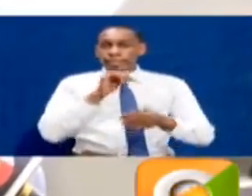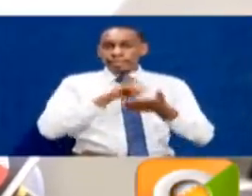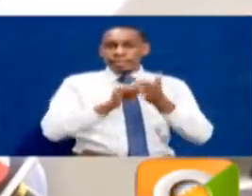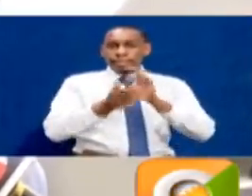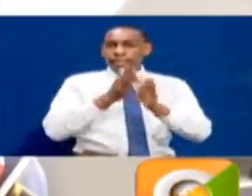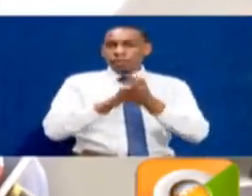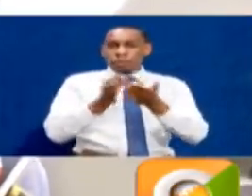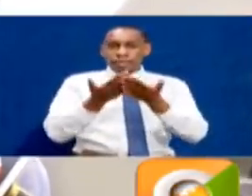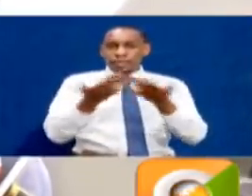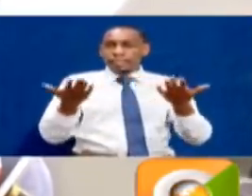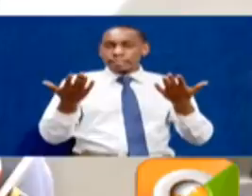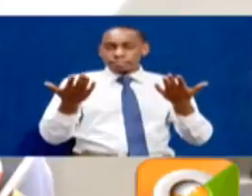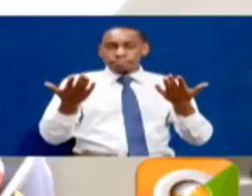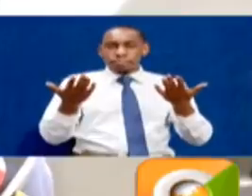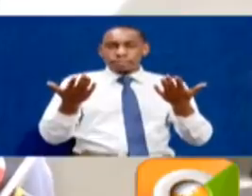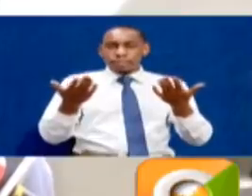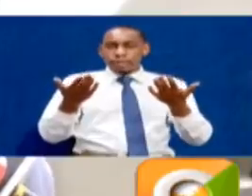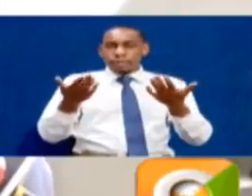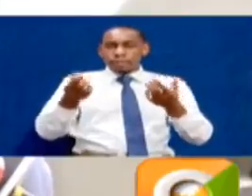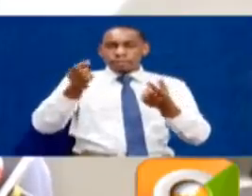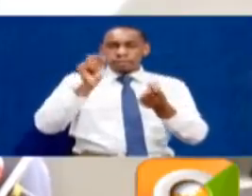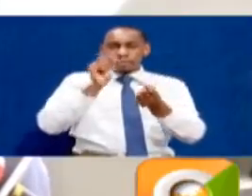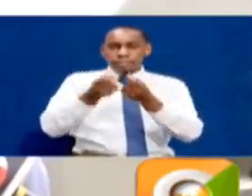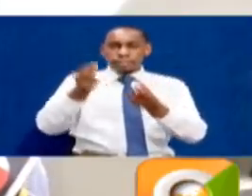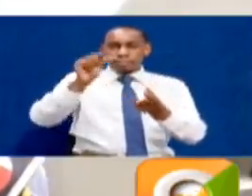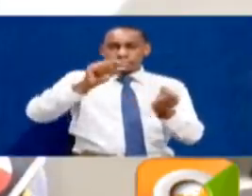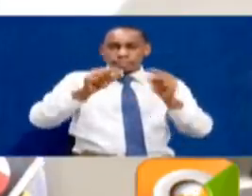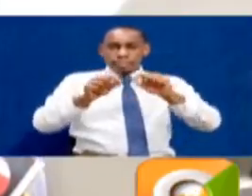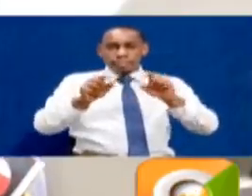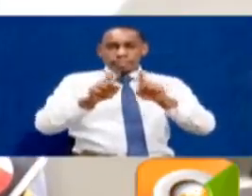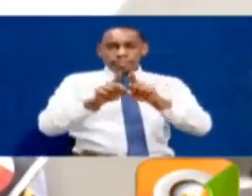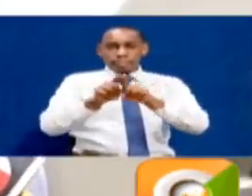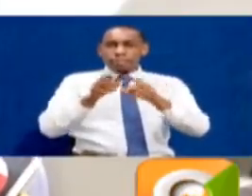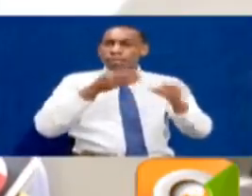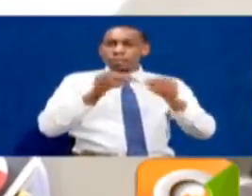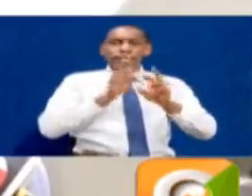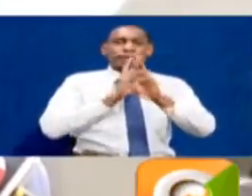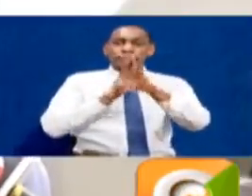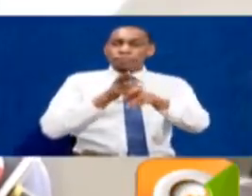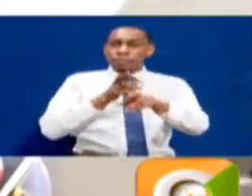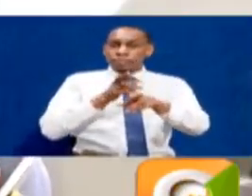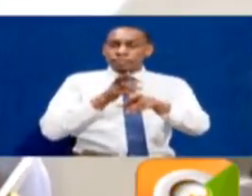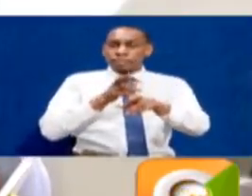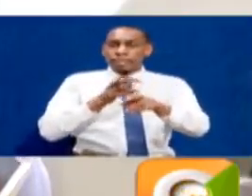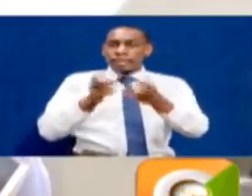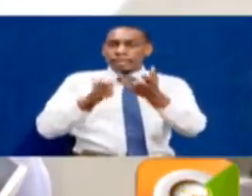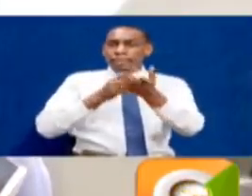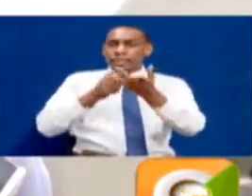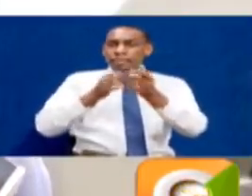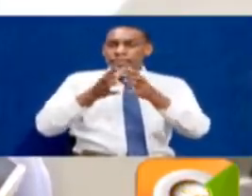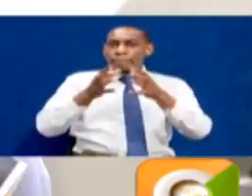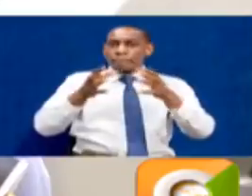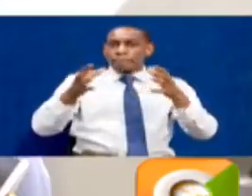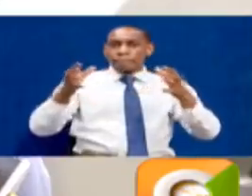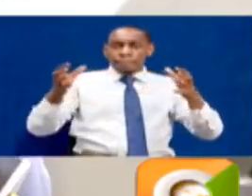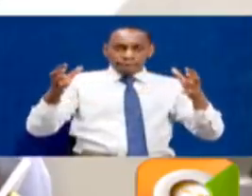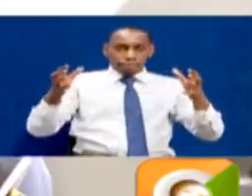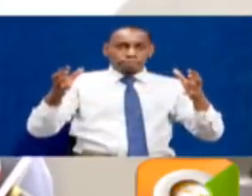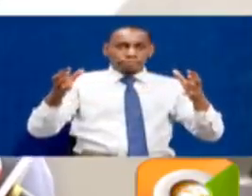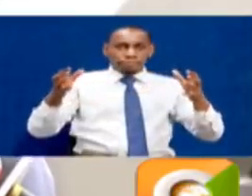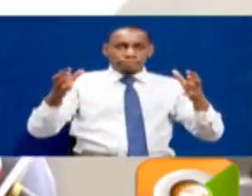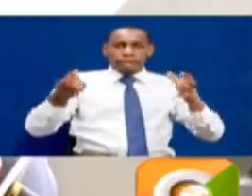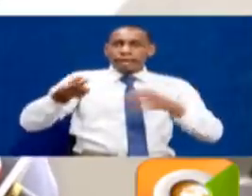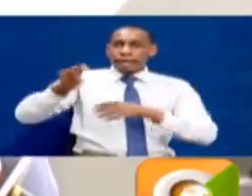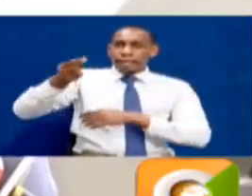lack of reagents in Busia, yet it is recording increasing number. The caseload is really on